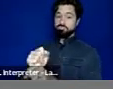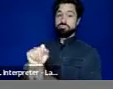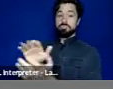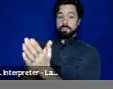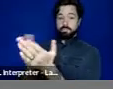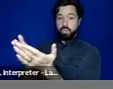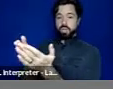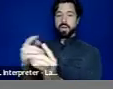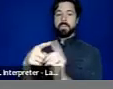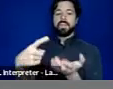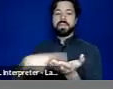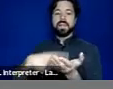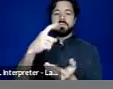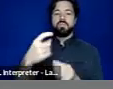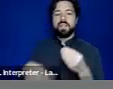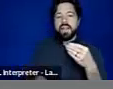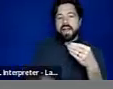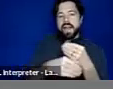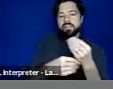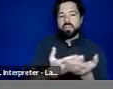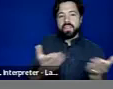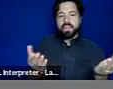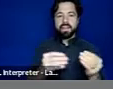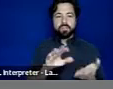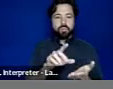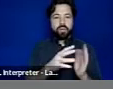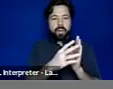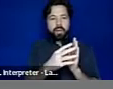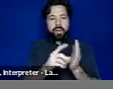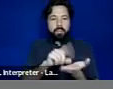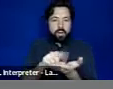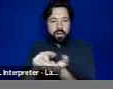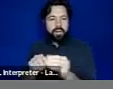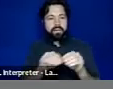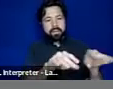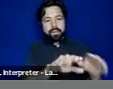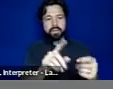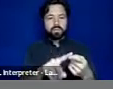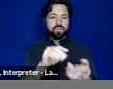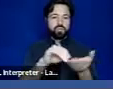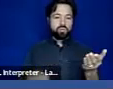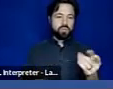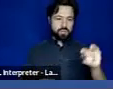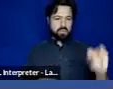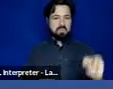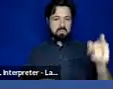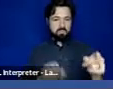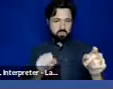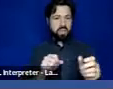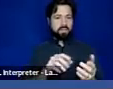some supplementary things. And this is a great way to find supplementary things. You can look at a learning